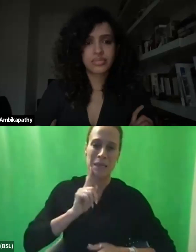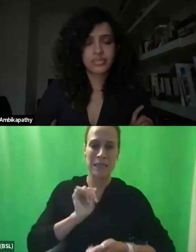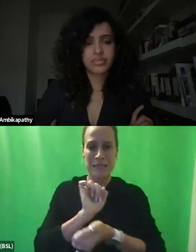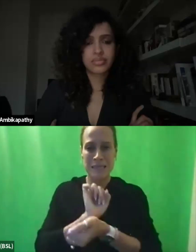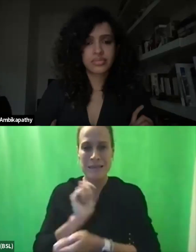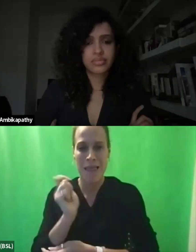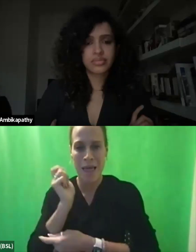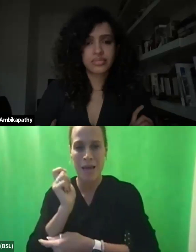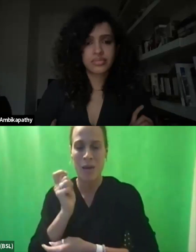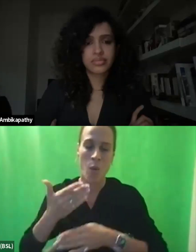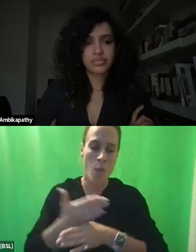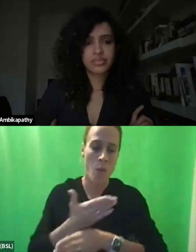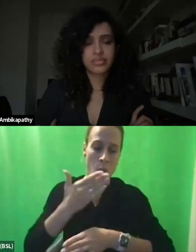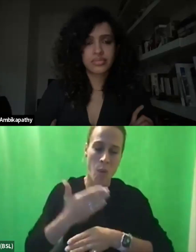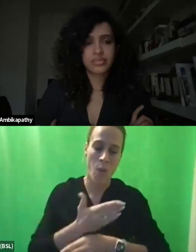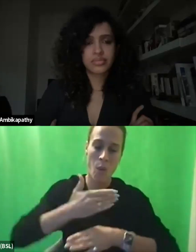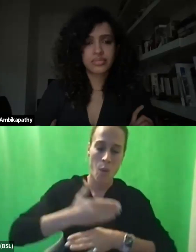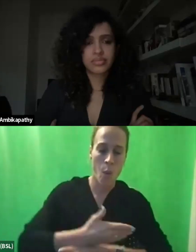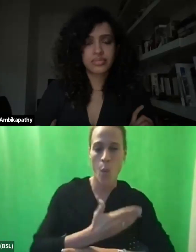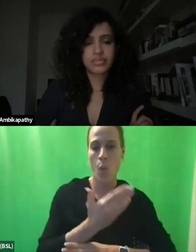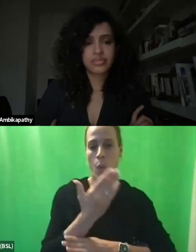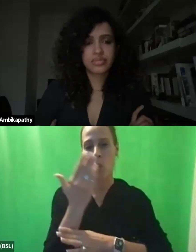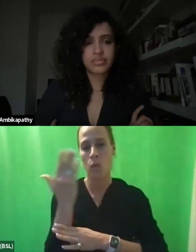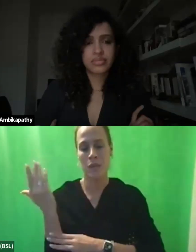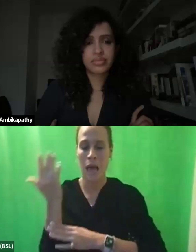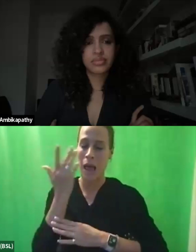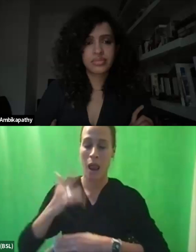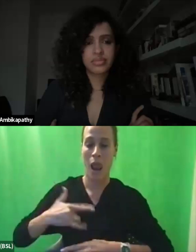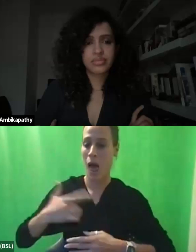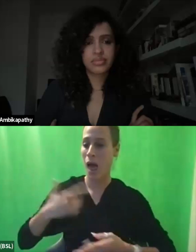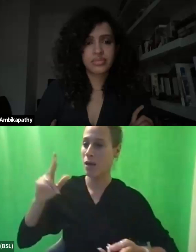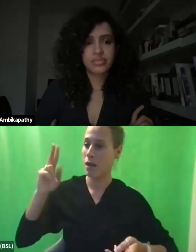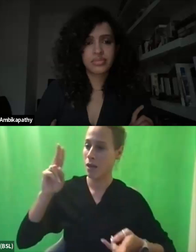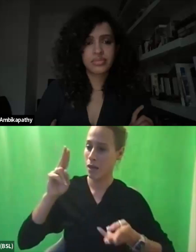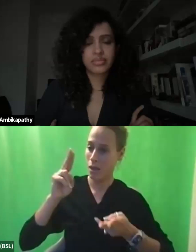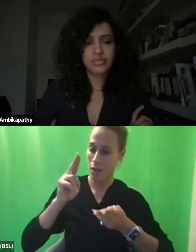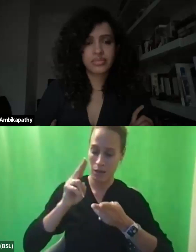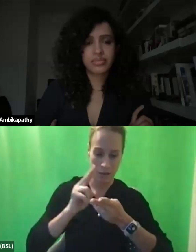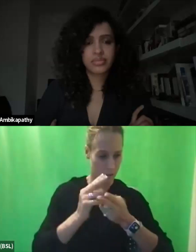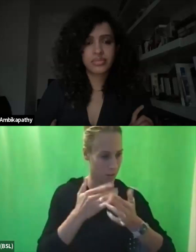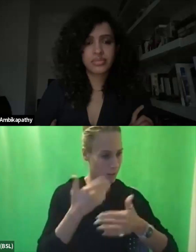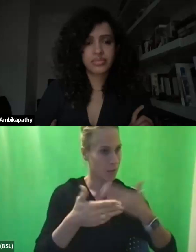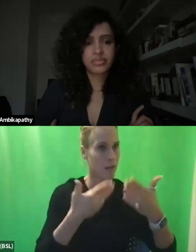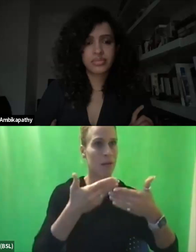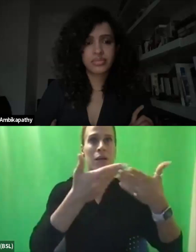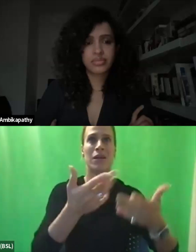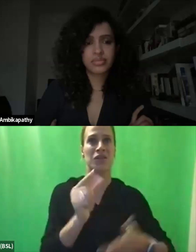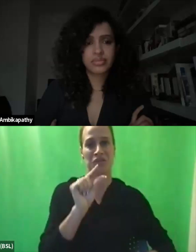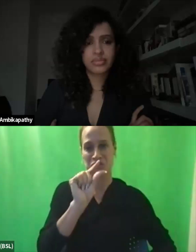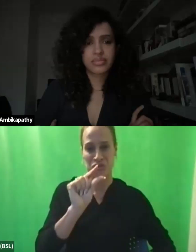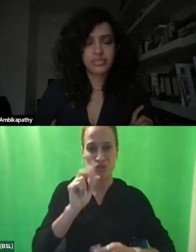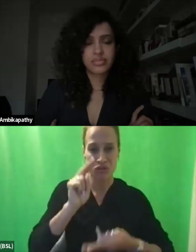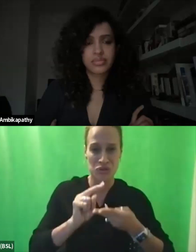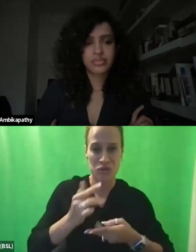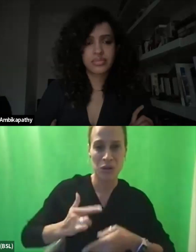toil all day long, as their lives drip away drop by drop, like cheap elixirs of life in goblets of